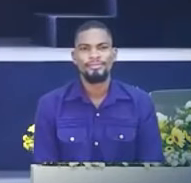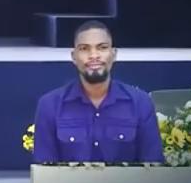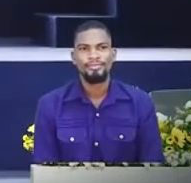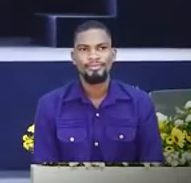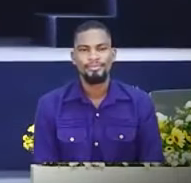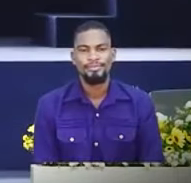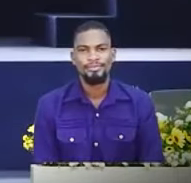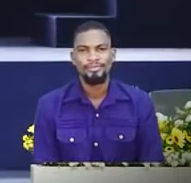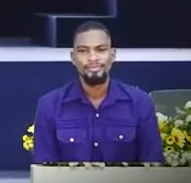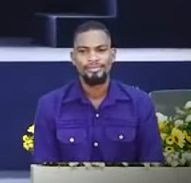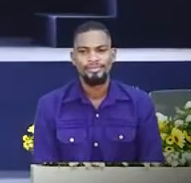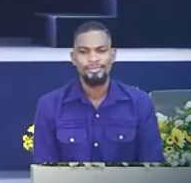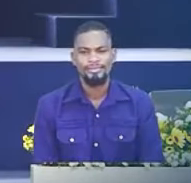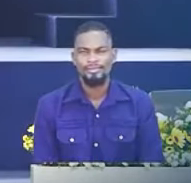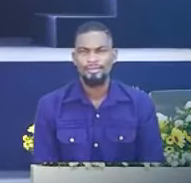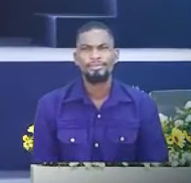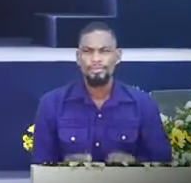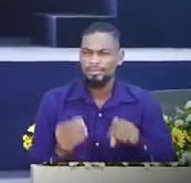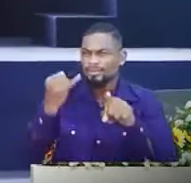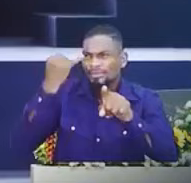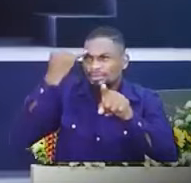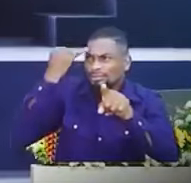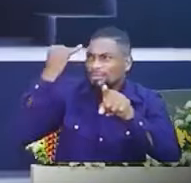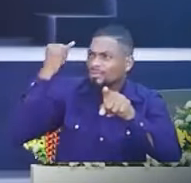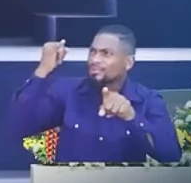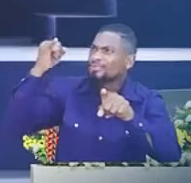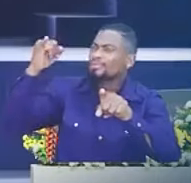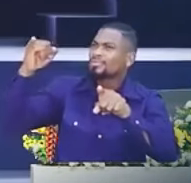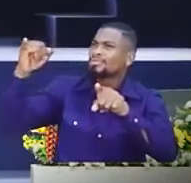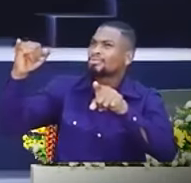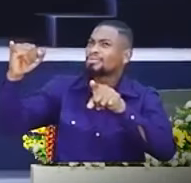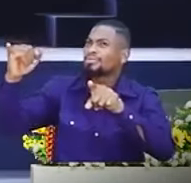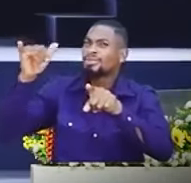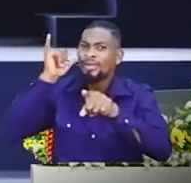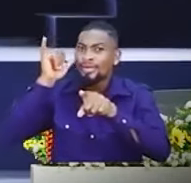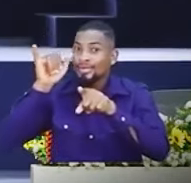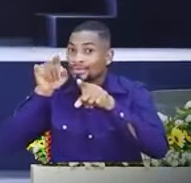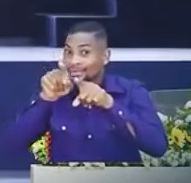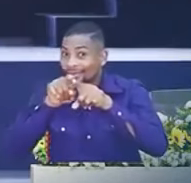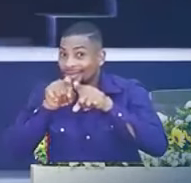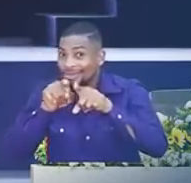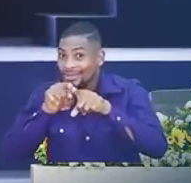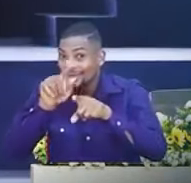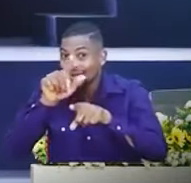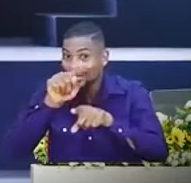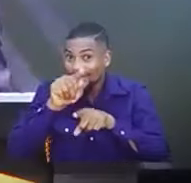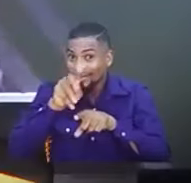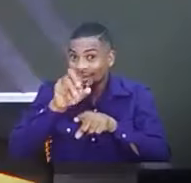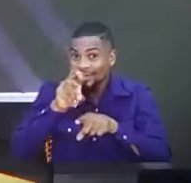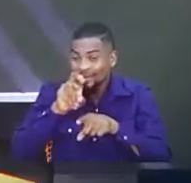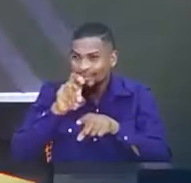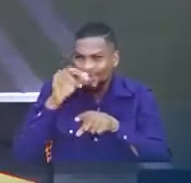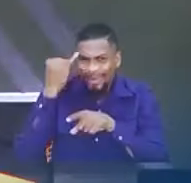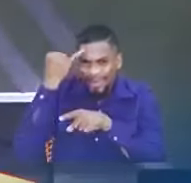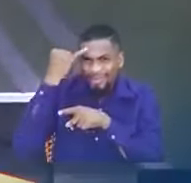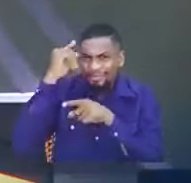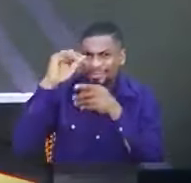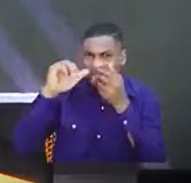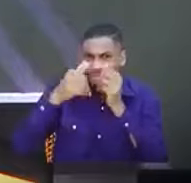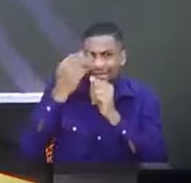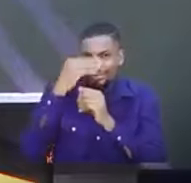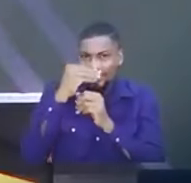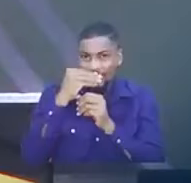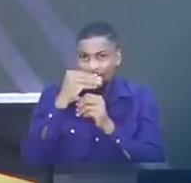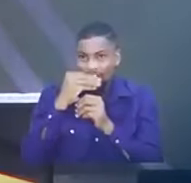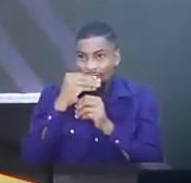Can you imagine how beautiful the sister Tamar would look? If the man is described like